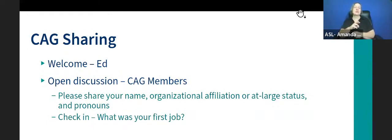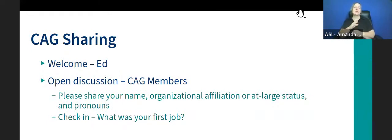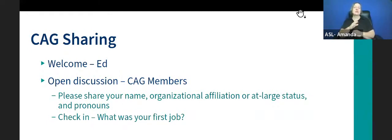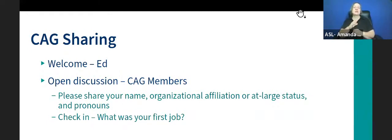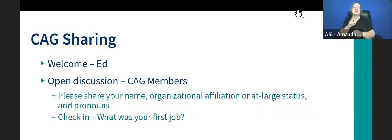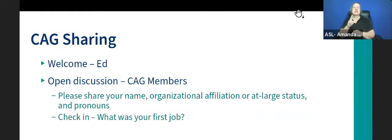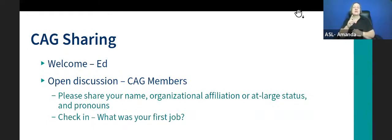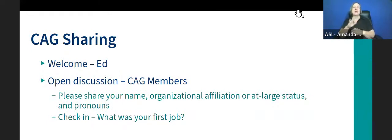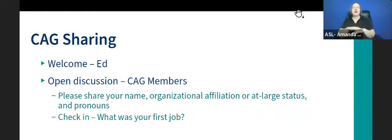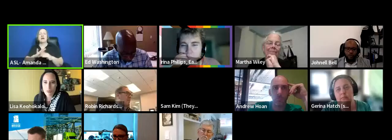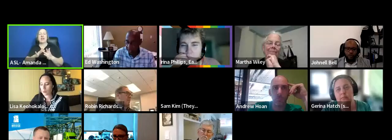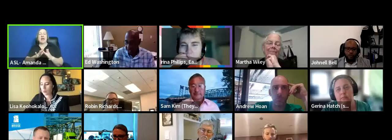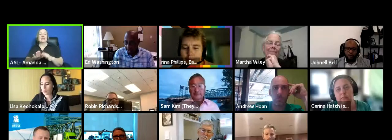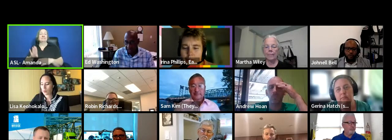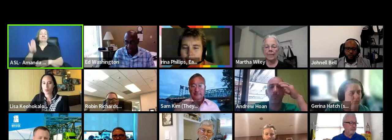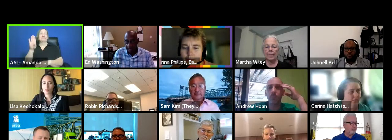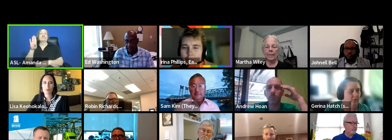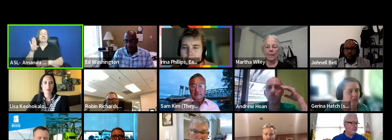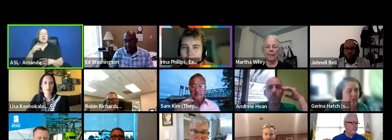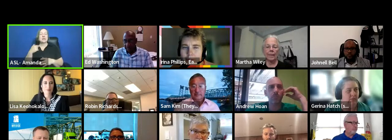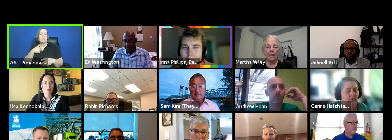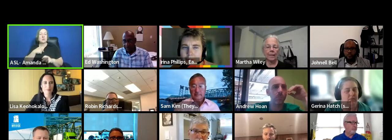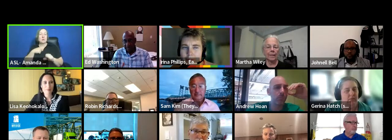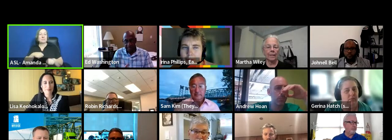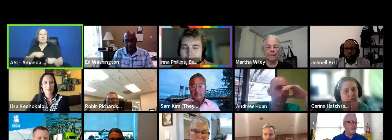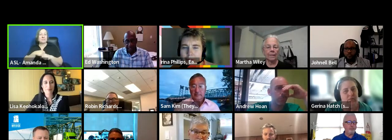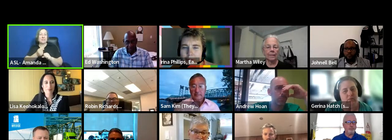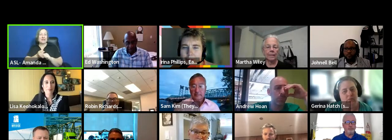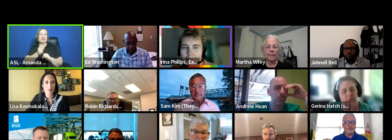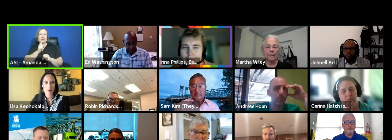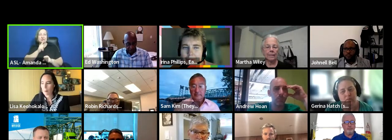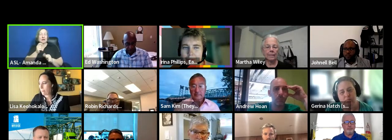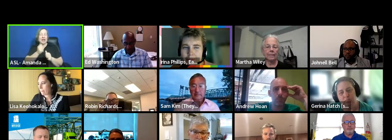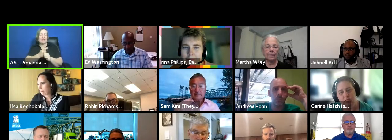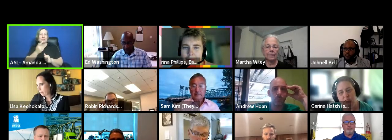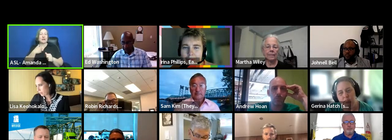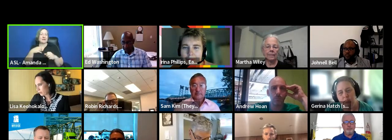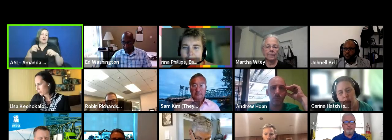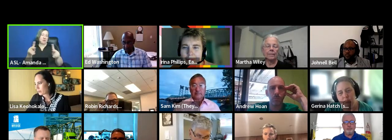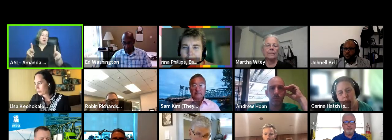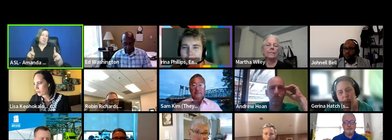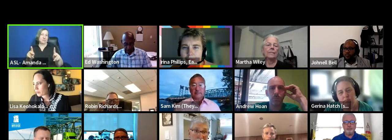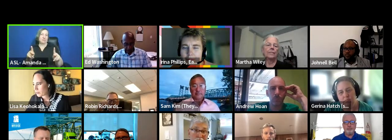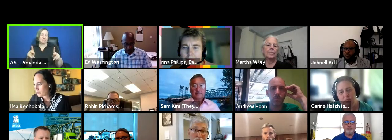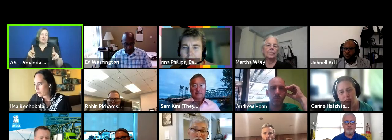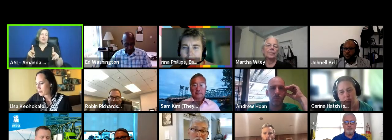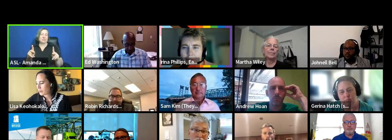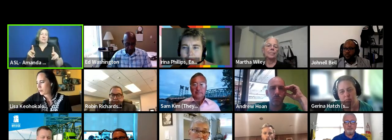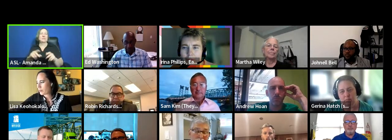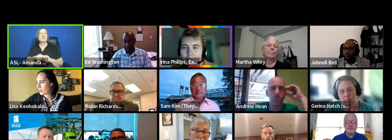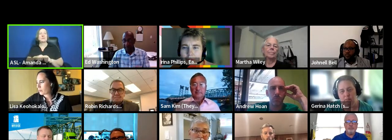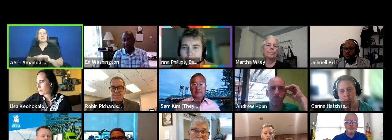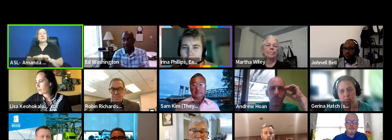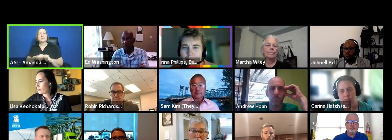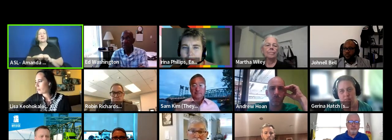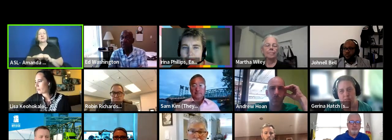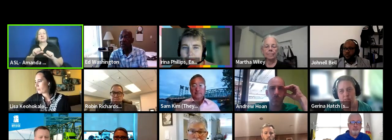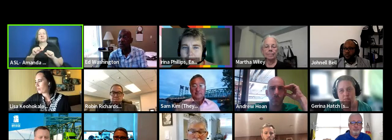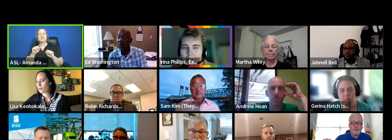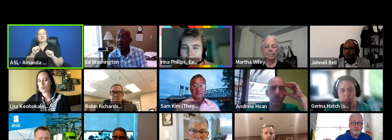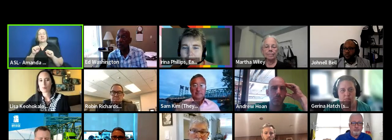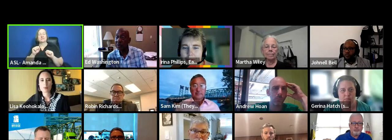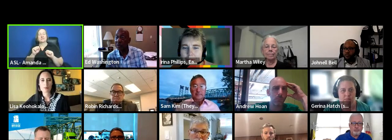hands so that we can make sure that everybody has the opportunity to do that.